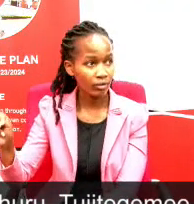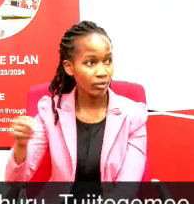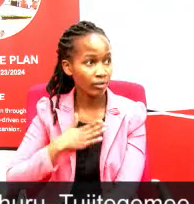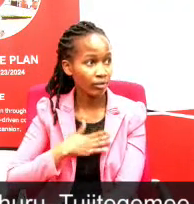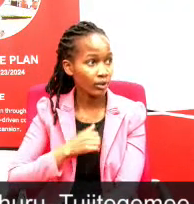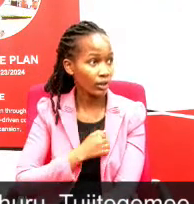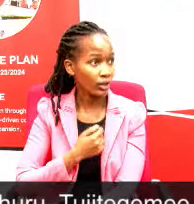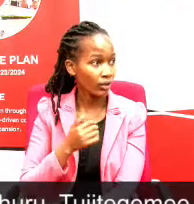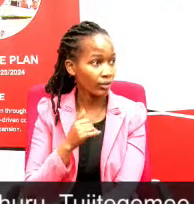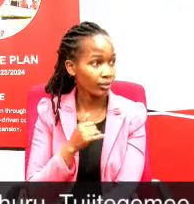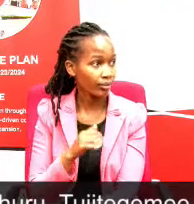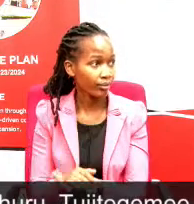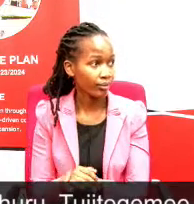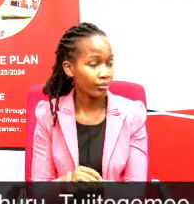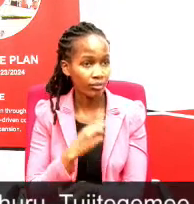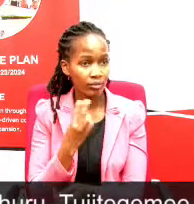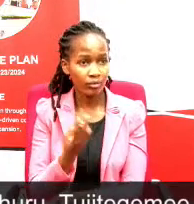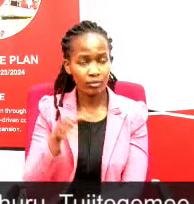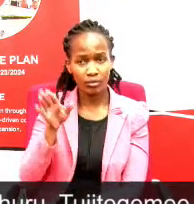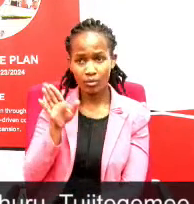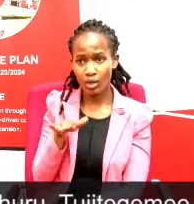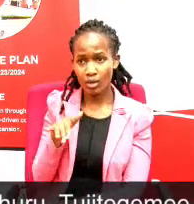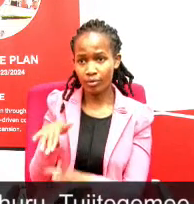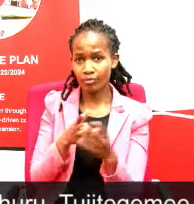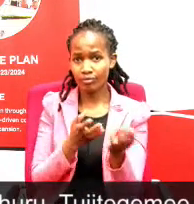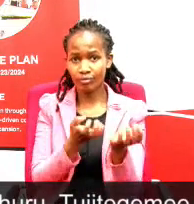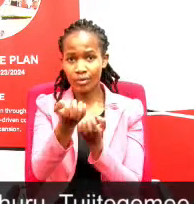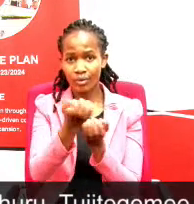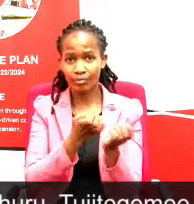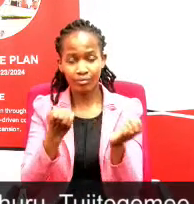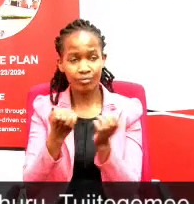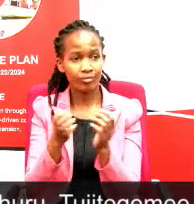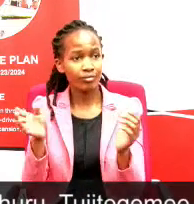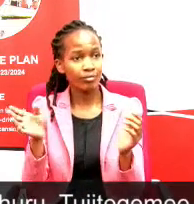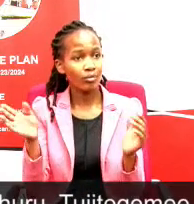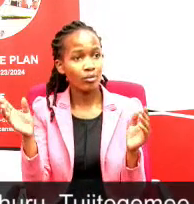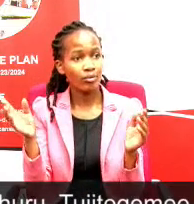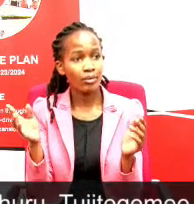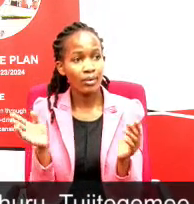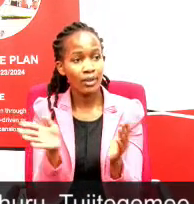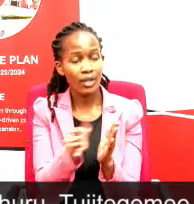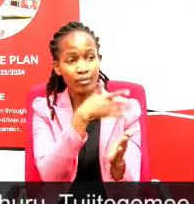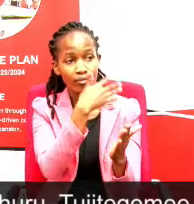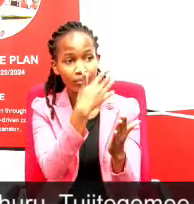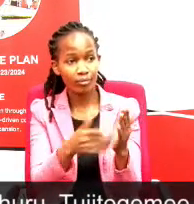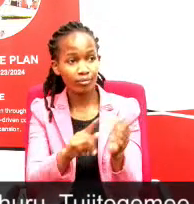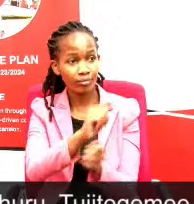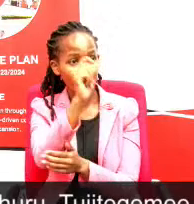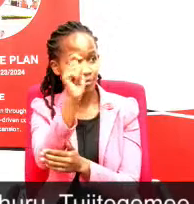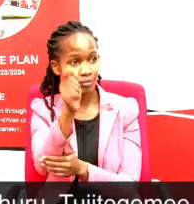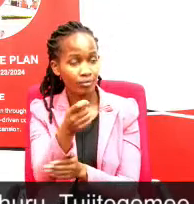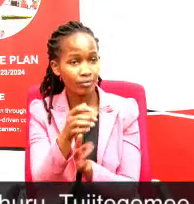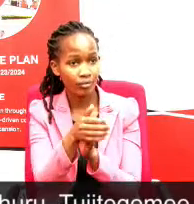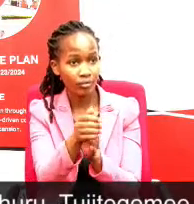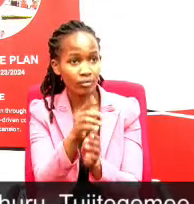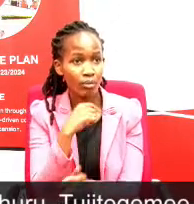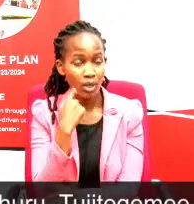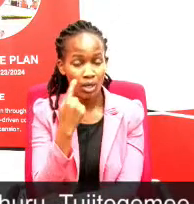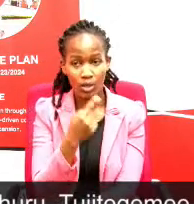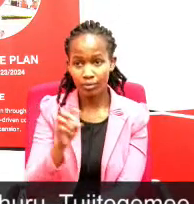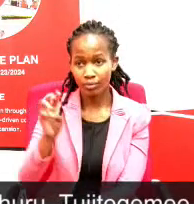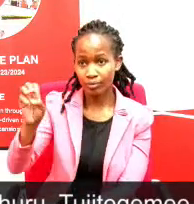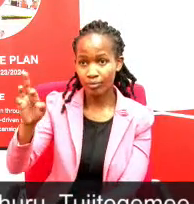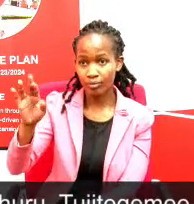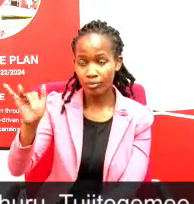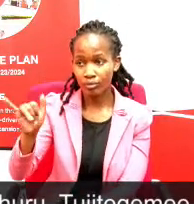pardon. We have Women in Business Network of Kenya, led by Ms. Mercy Chweya, who